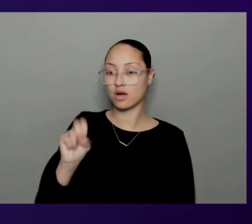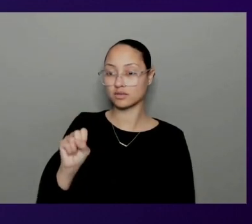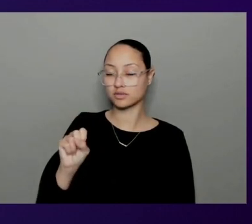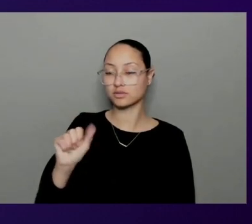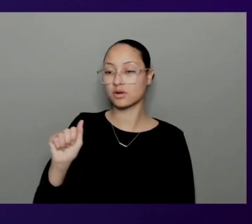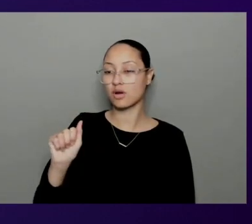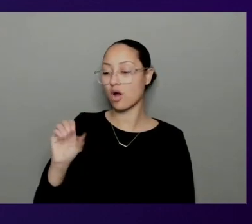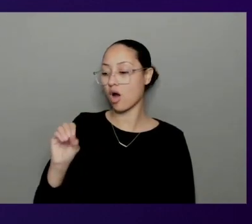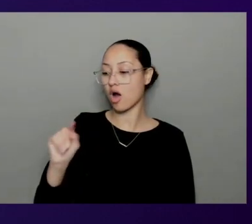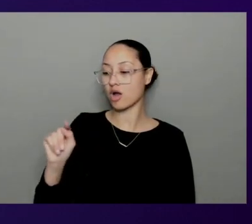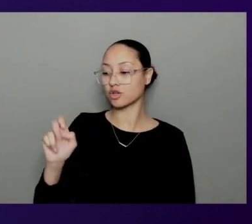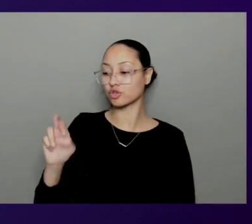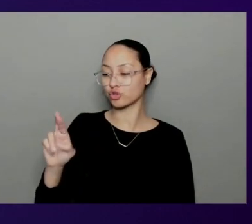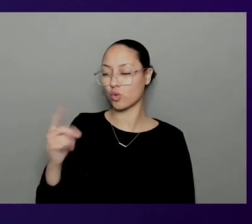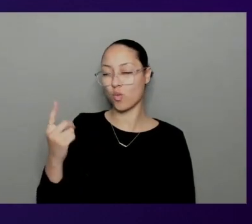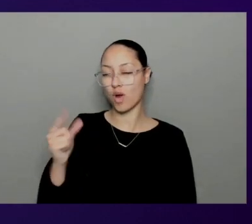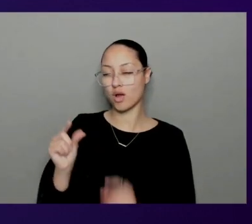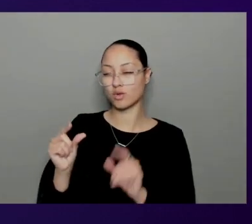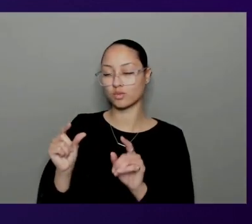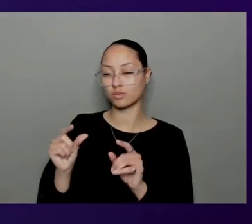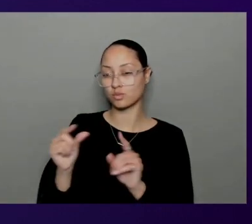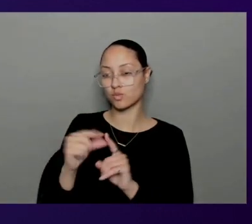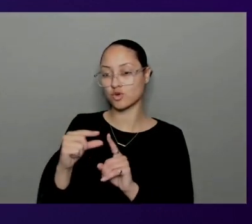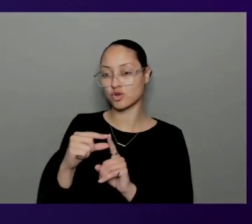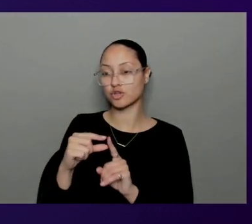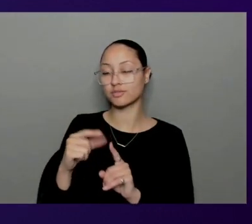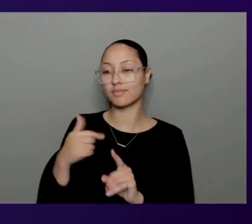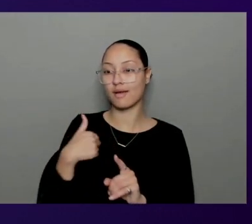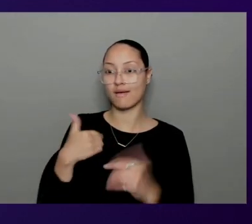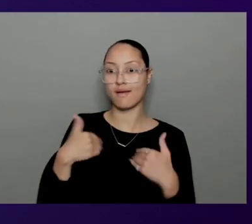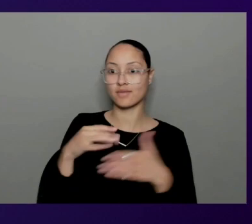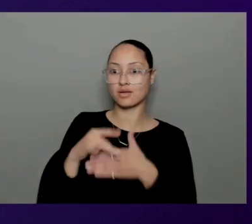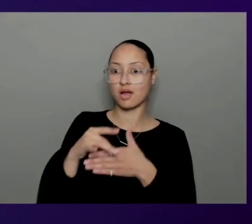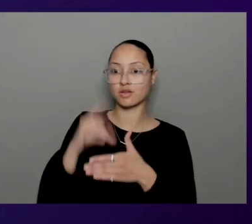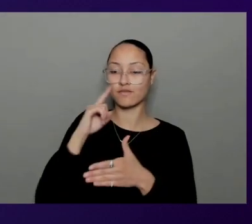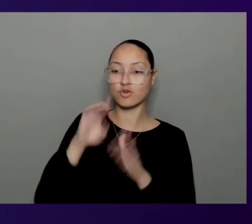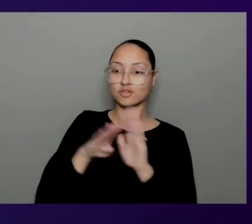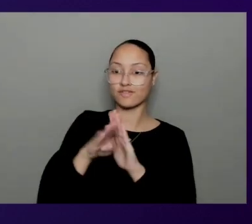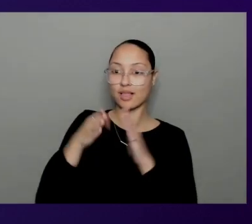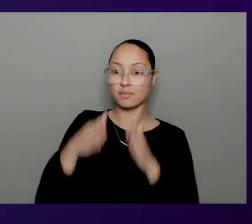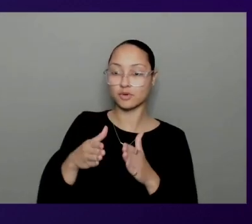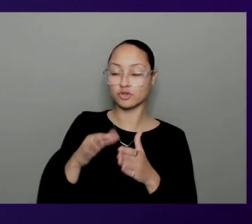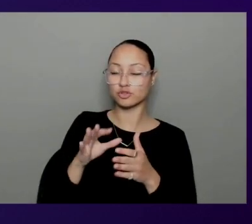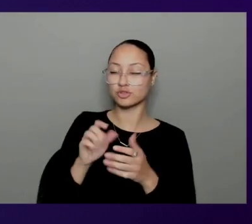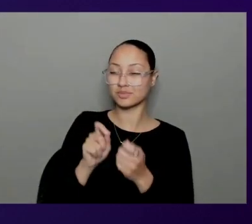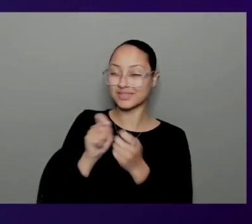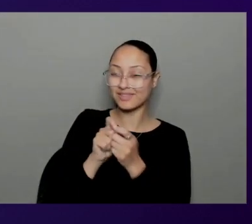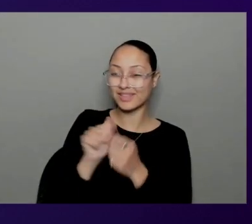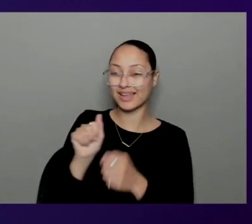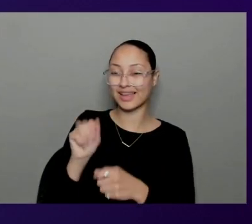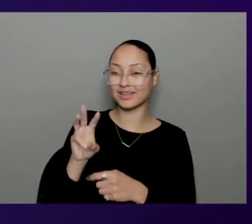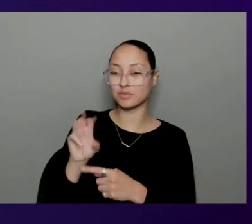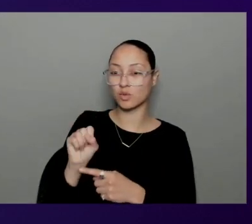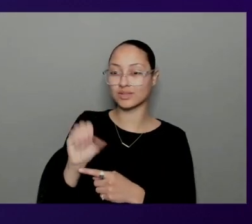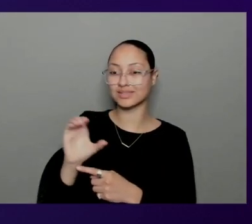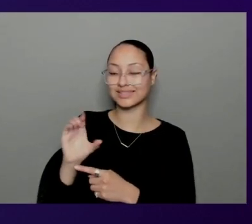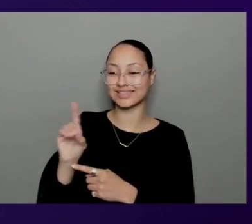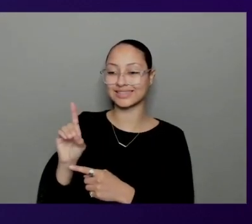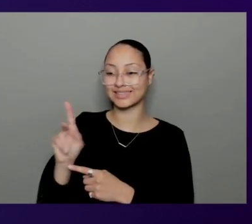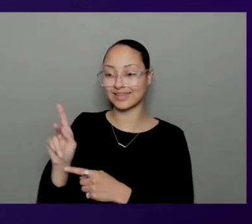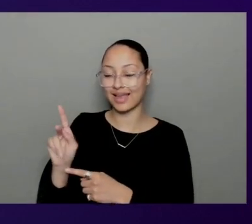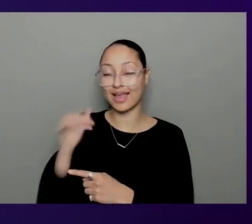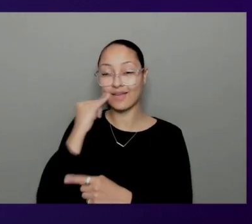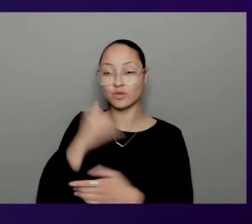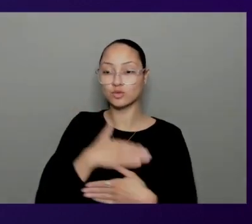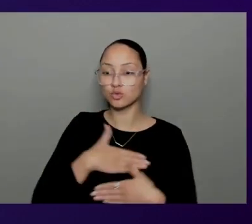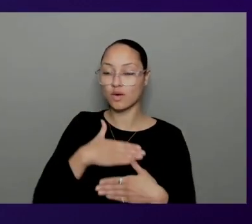have a free course that gets front-end developers in particular started with the AWS CDK. So if you enjoyed full-stack application development, I'll go